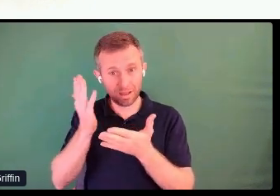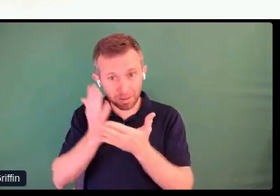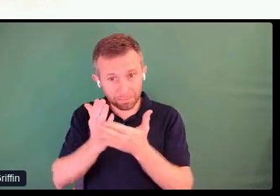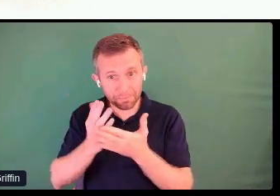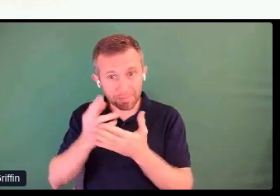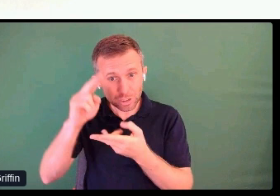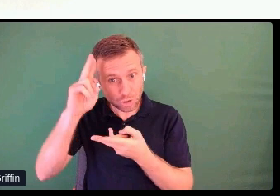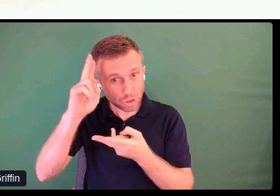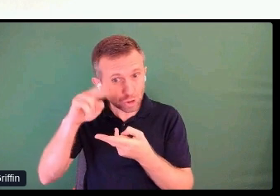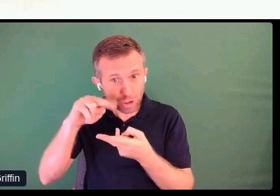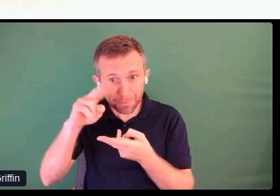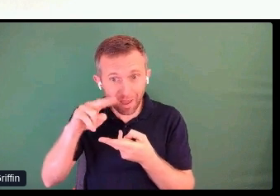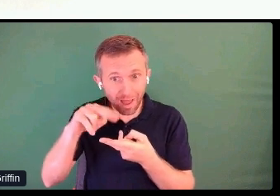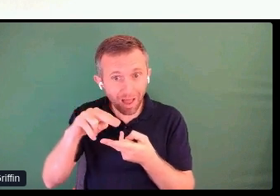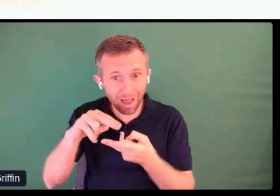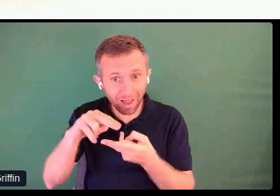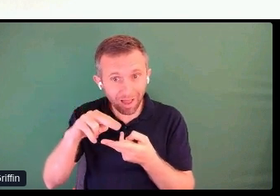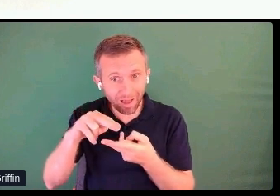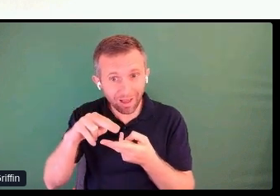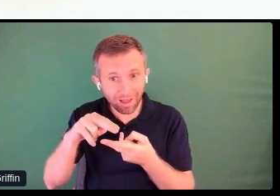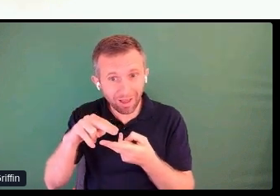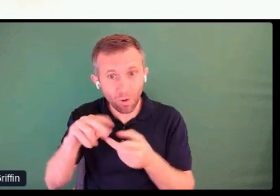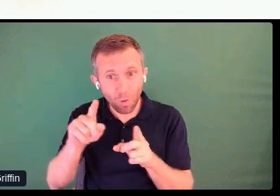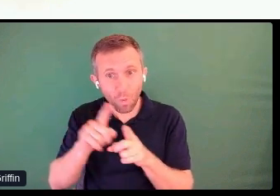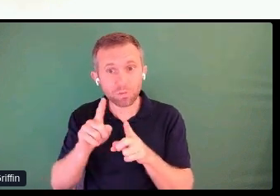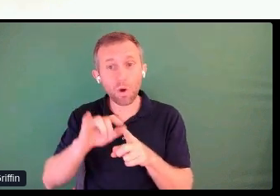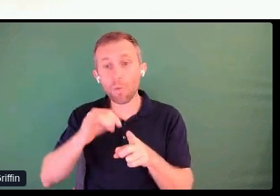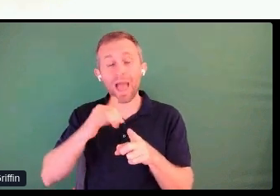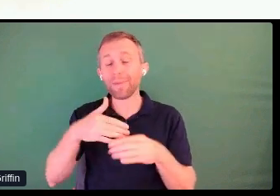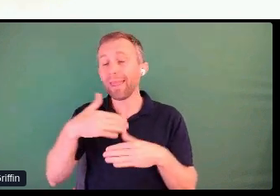break, it's very easy to replace it by simply